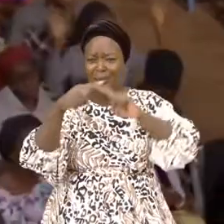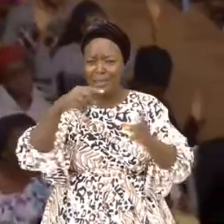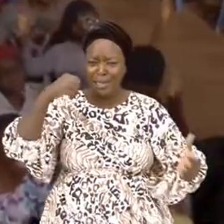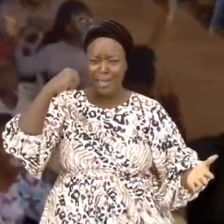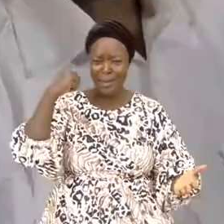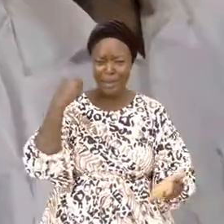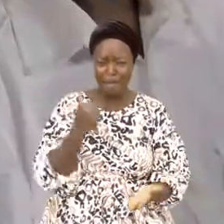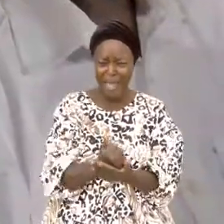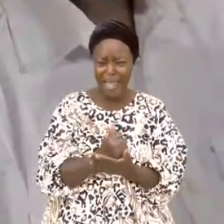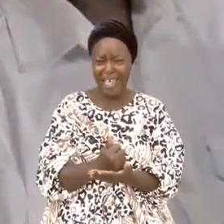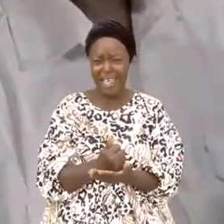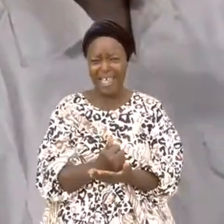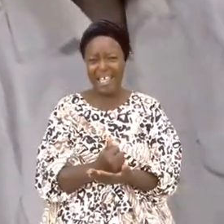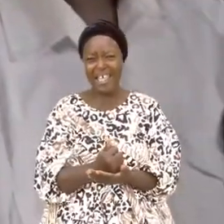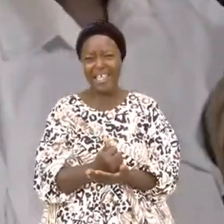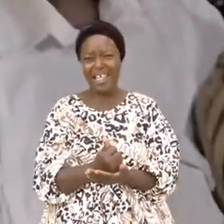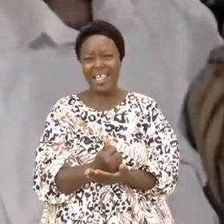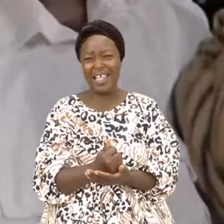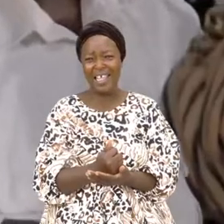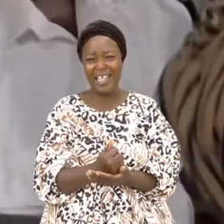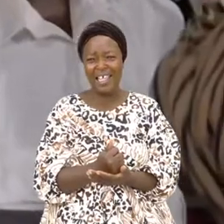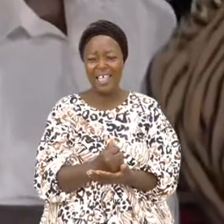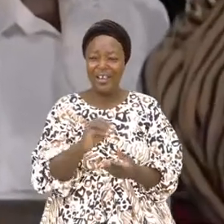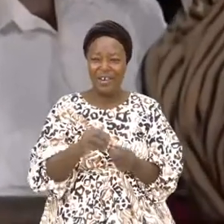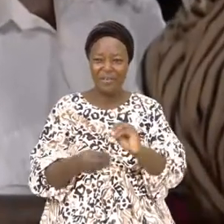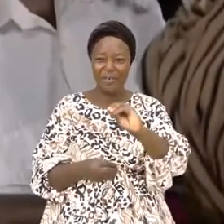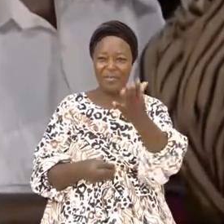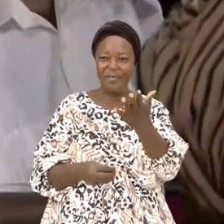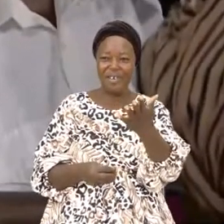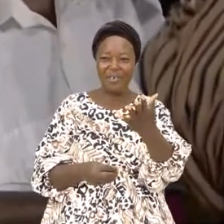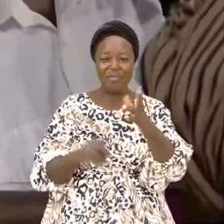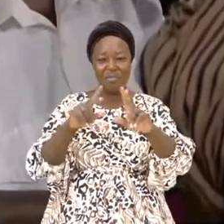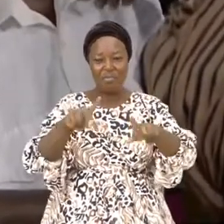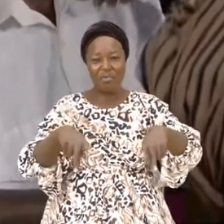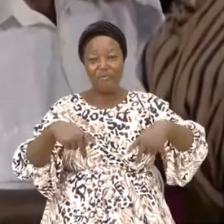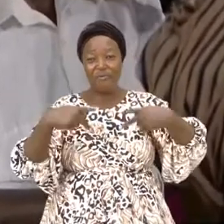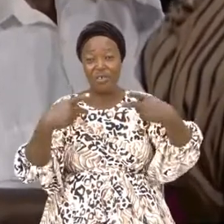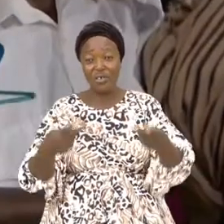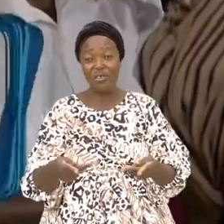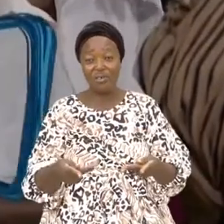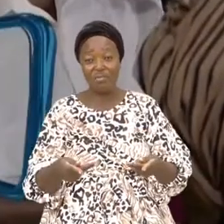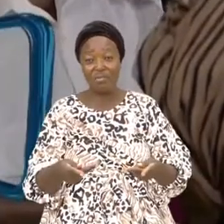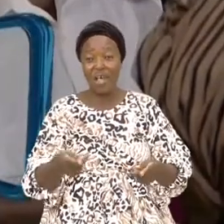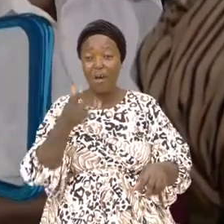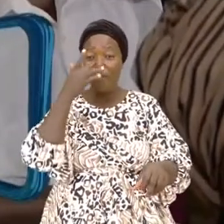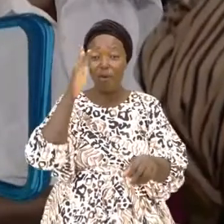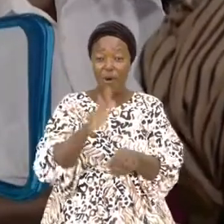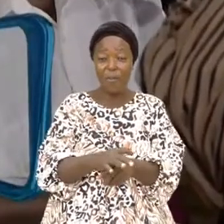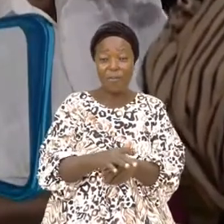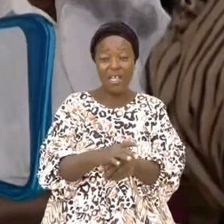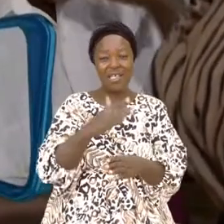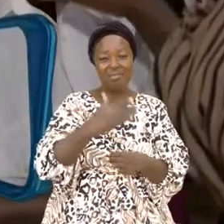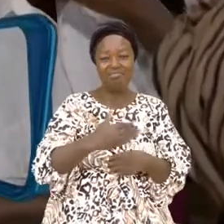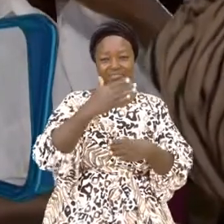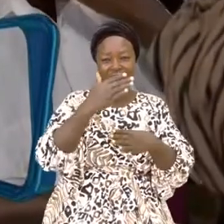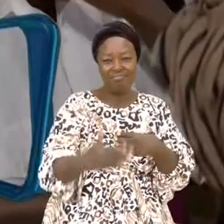Amen. What does that mean? Number five, provision, pledge, consummated.